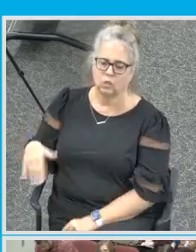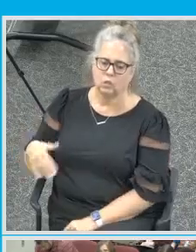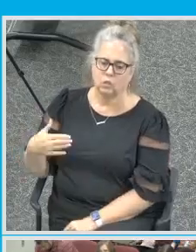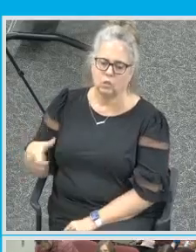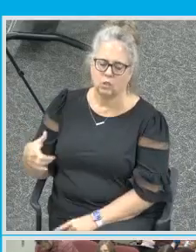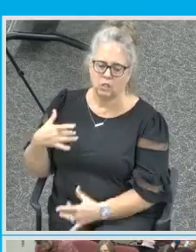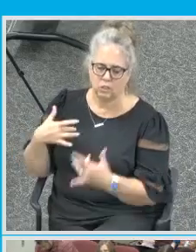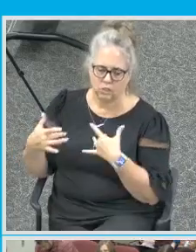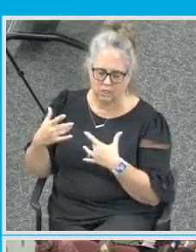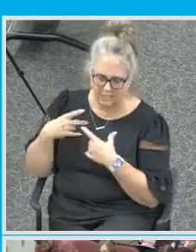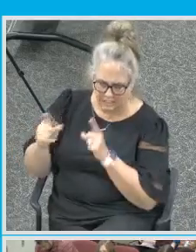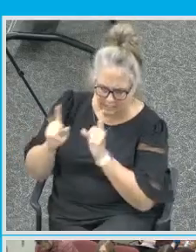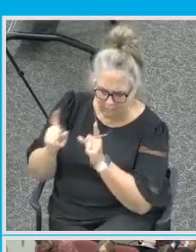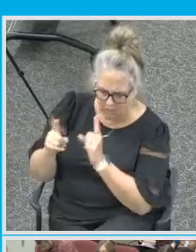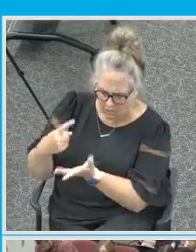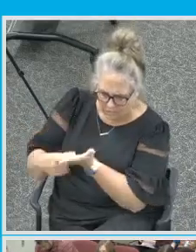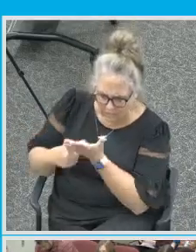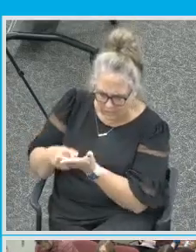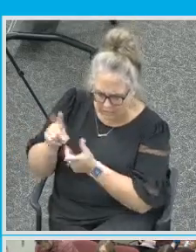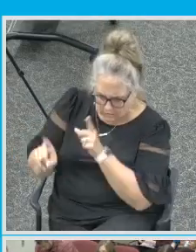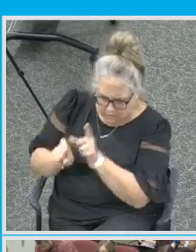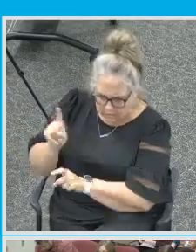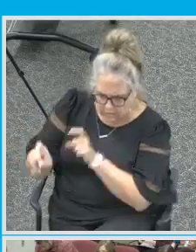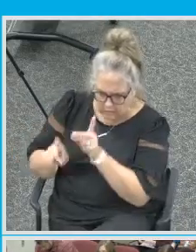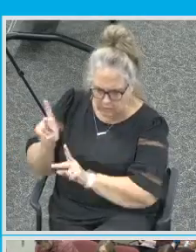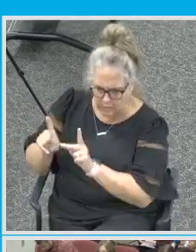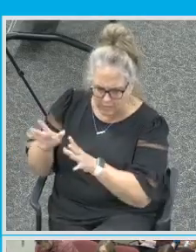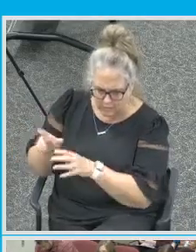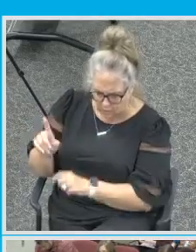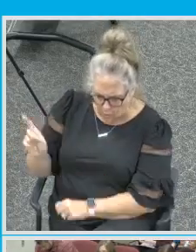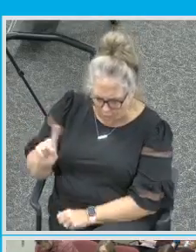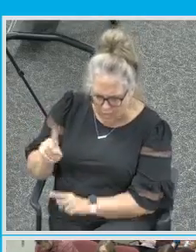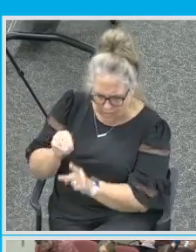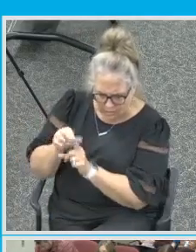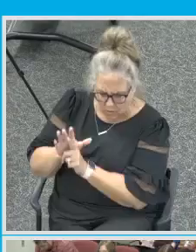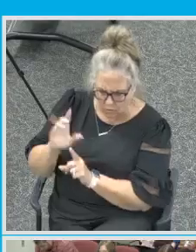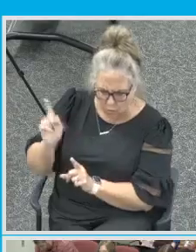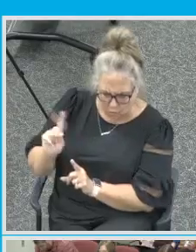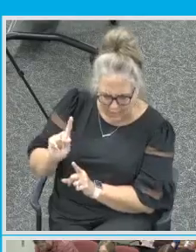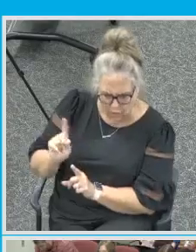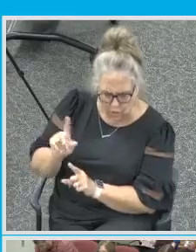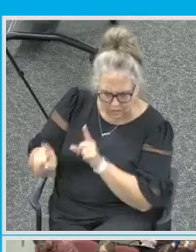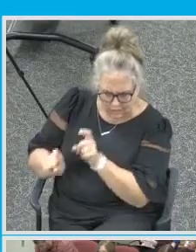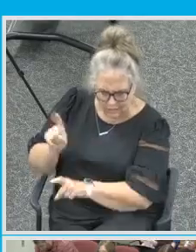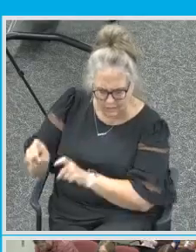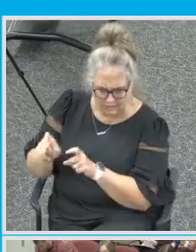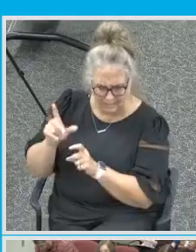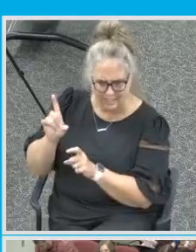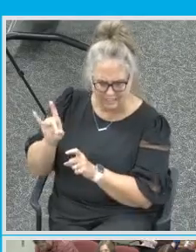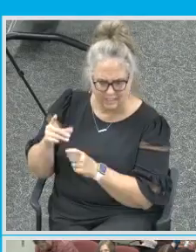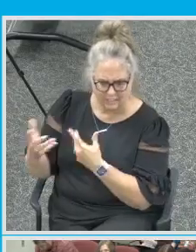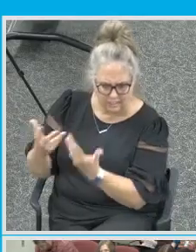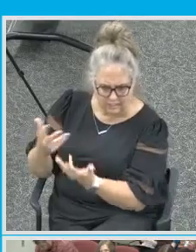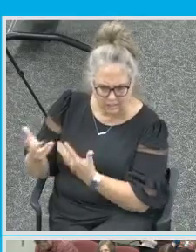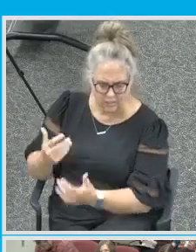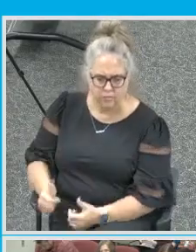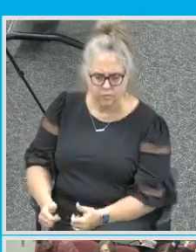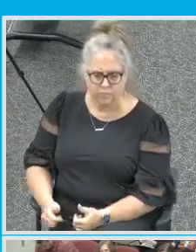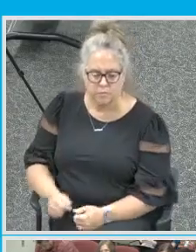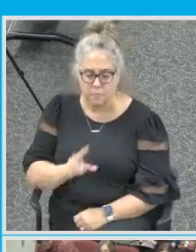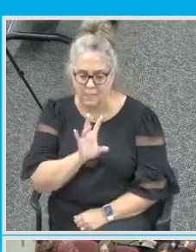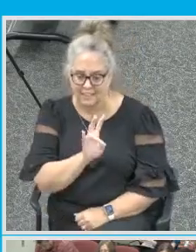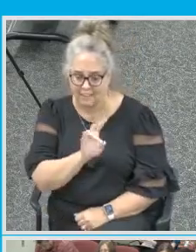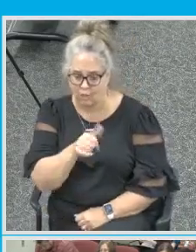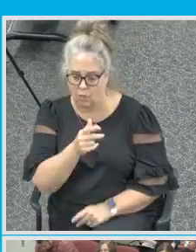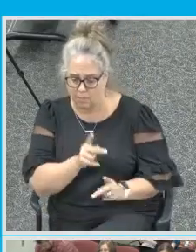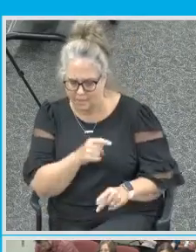to figure out whether their exposure occurred here in the county, for the 7 that we were able to interact with to ask that question,